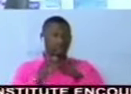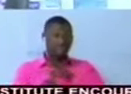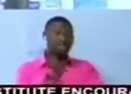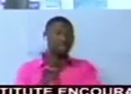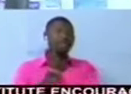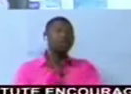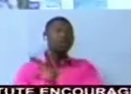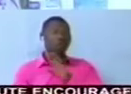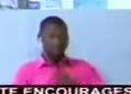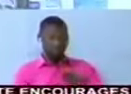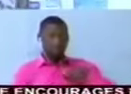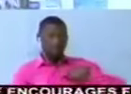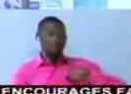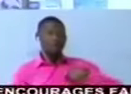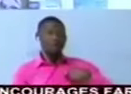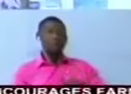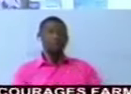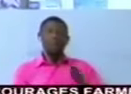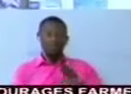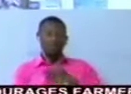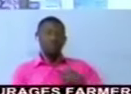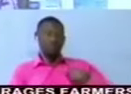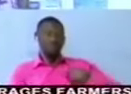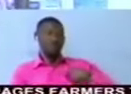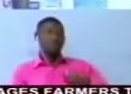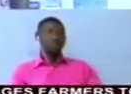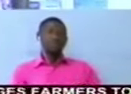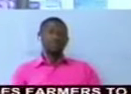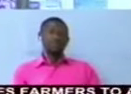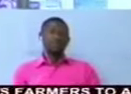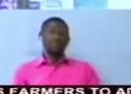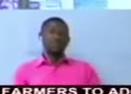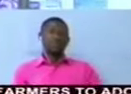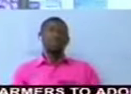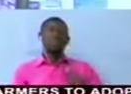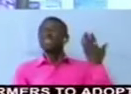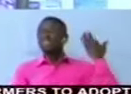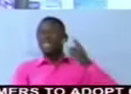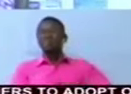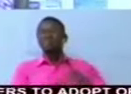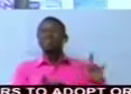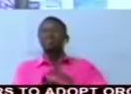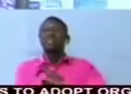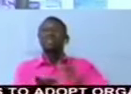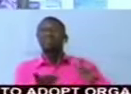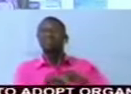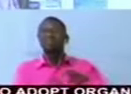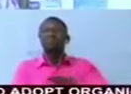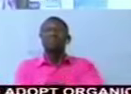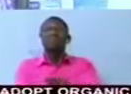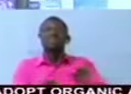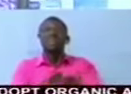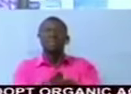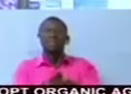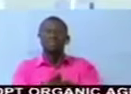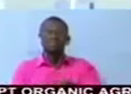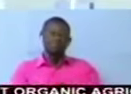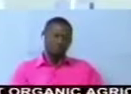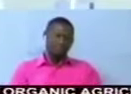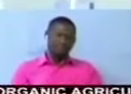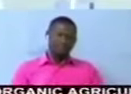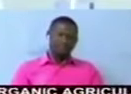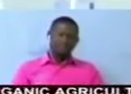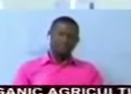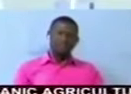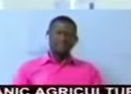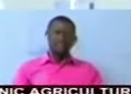mine. Was mine. Boba pakala nak. It was just an empty land. How did Kebandour come to